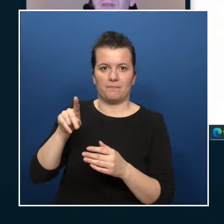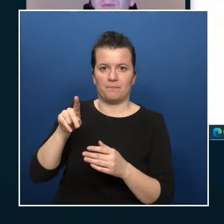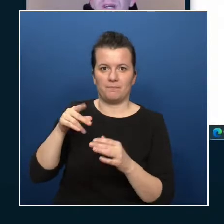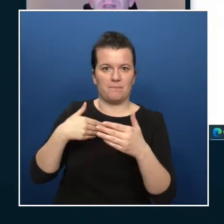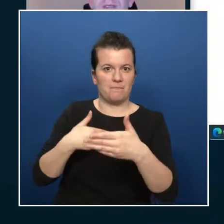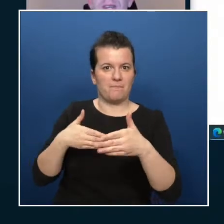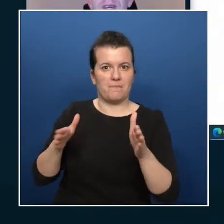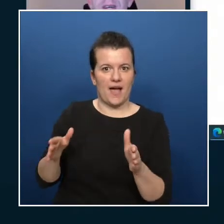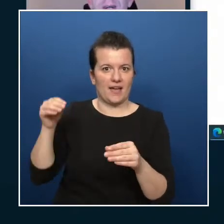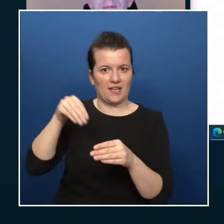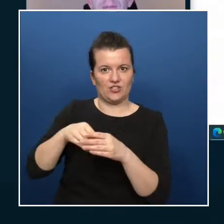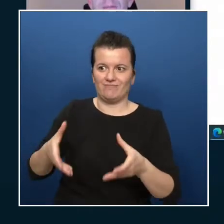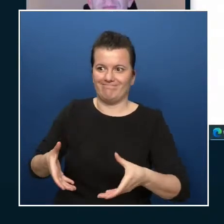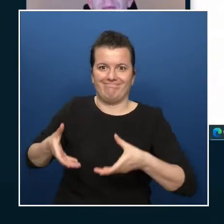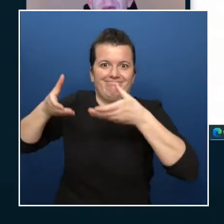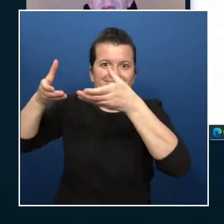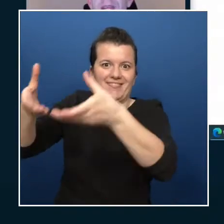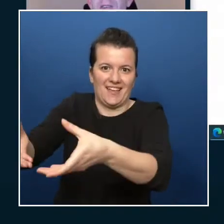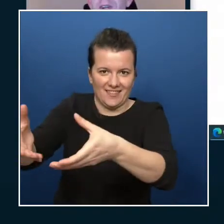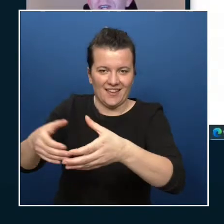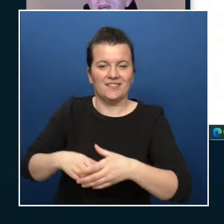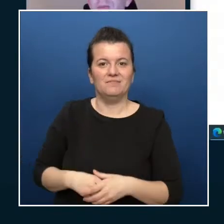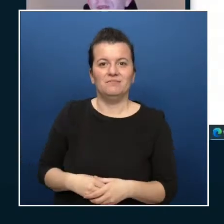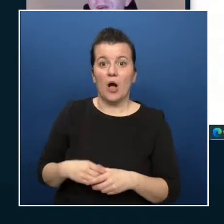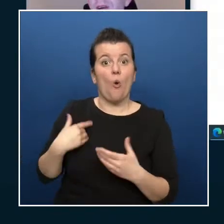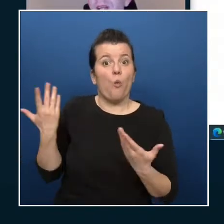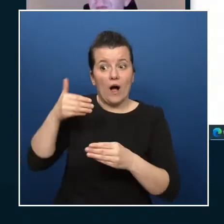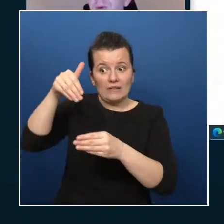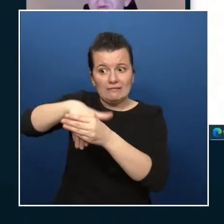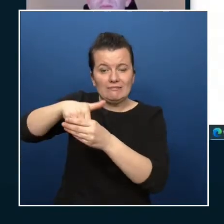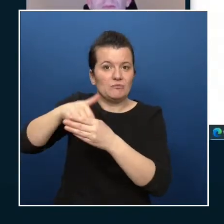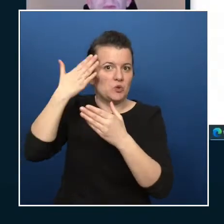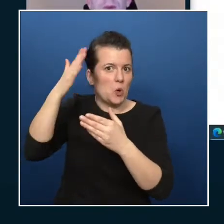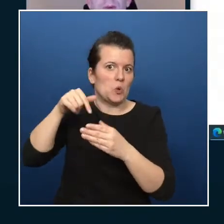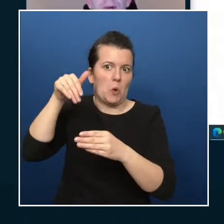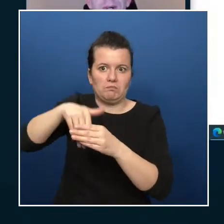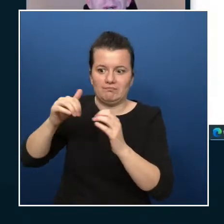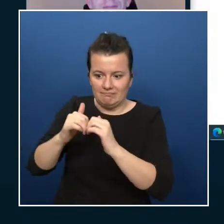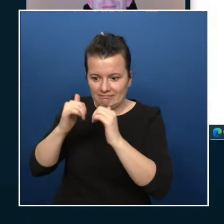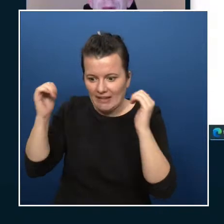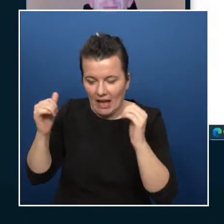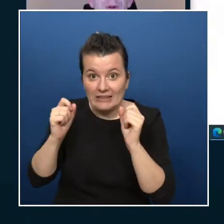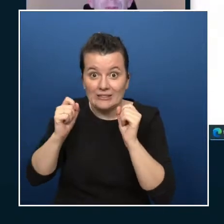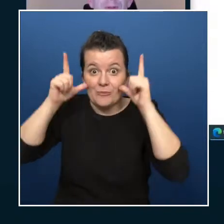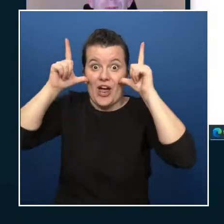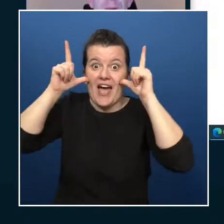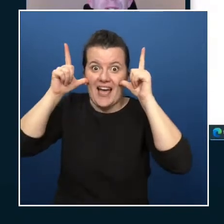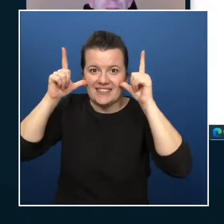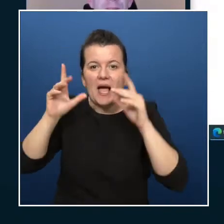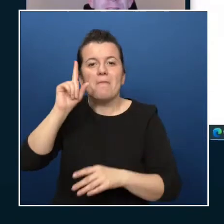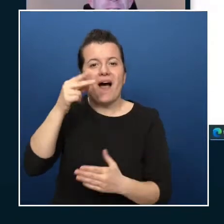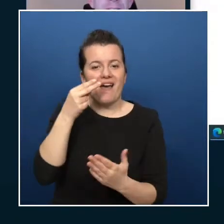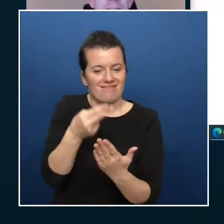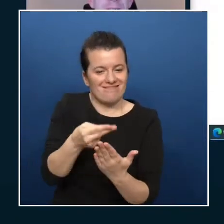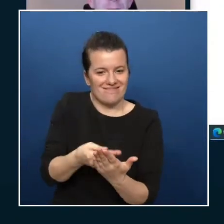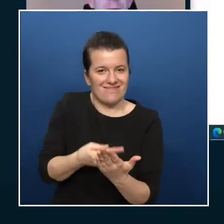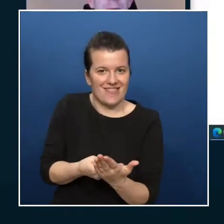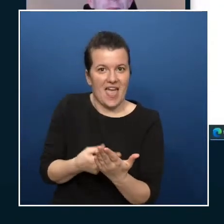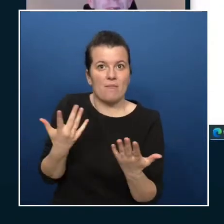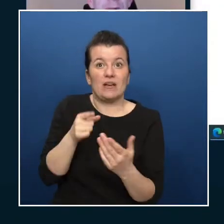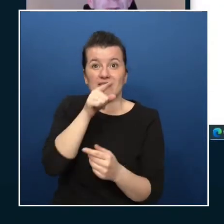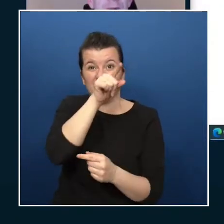but it's a big surprise. And these are the names that are eligible. So I'm going to push the magic button and let's